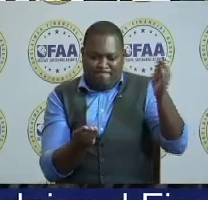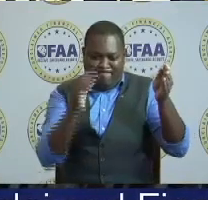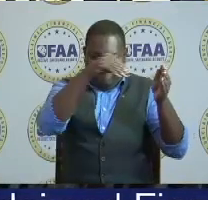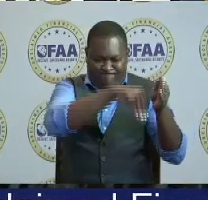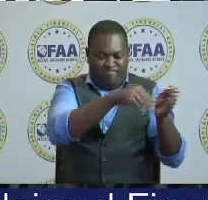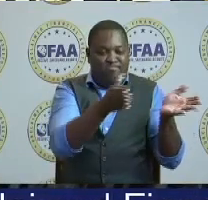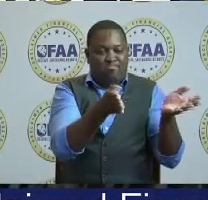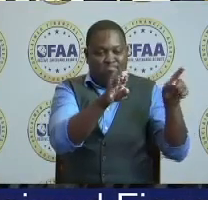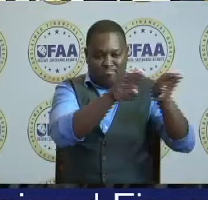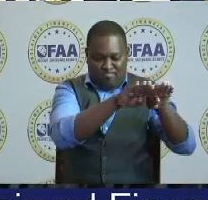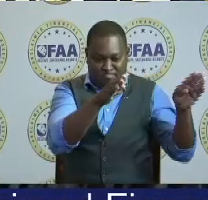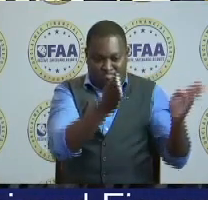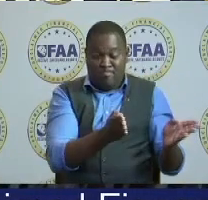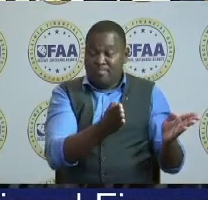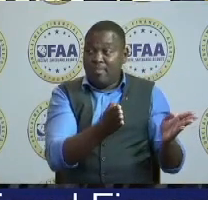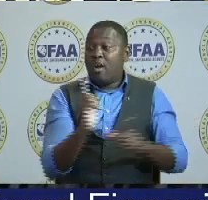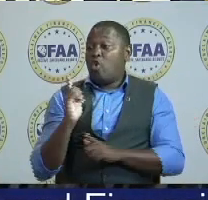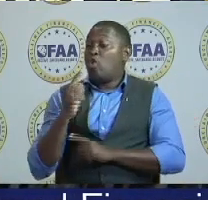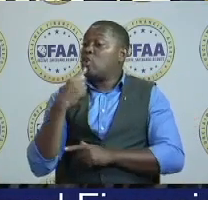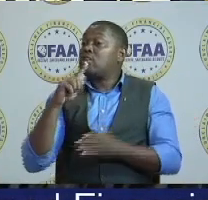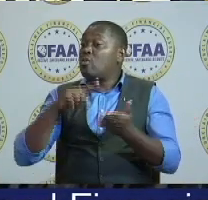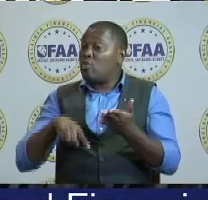provide that safe deposit